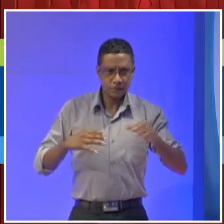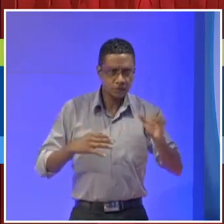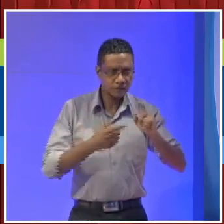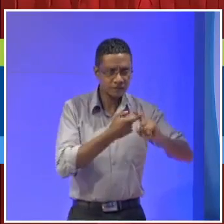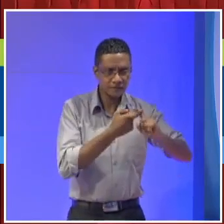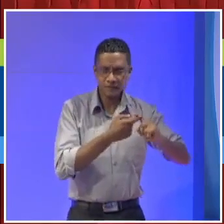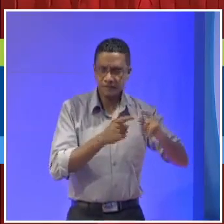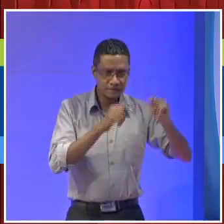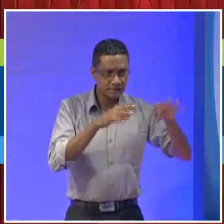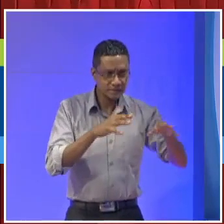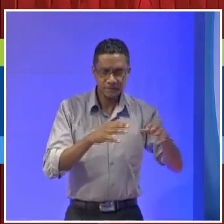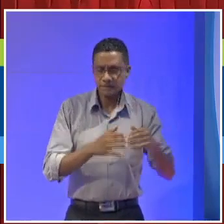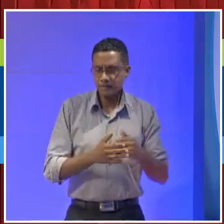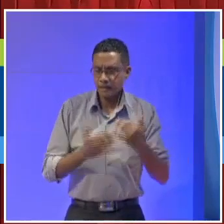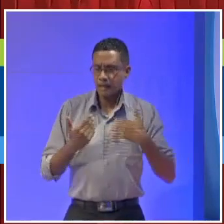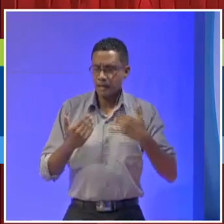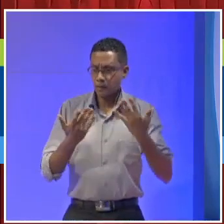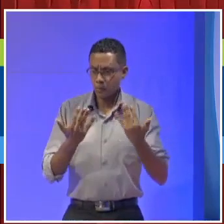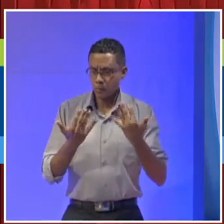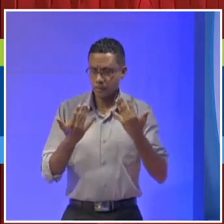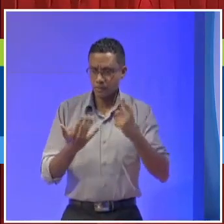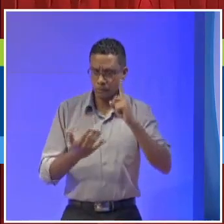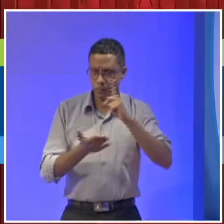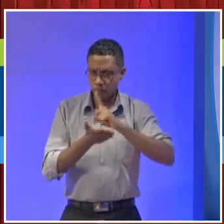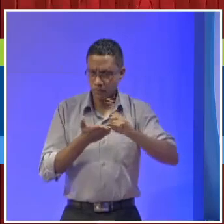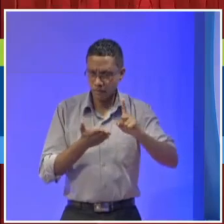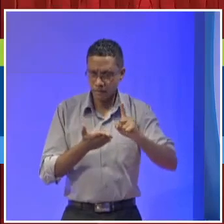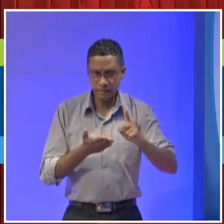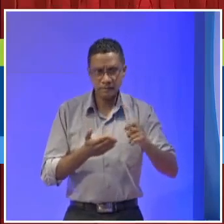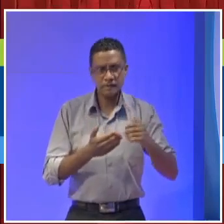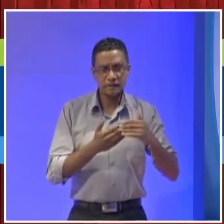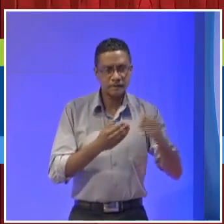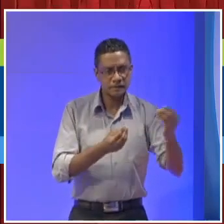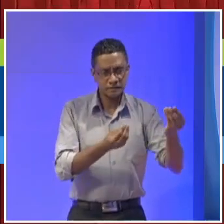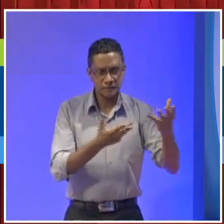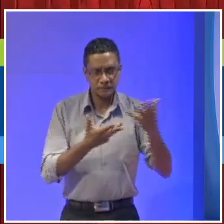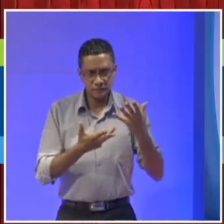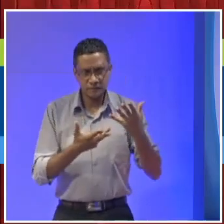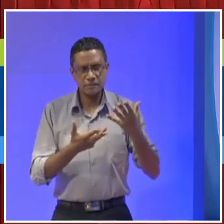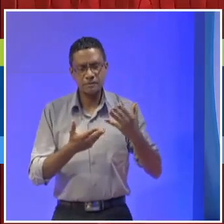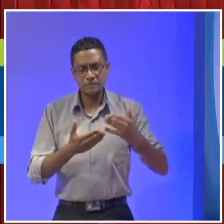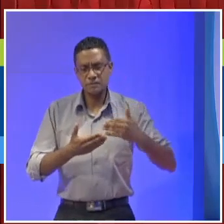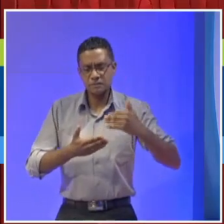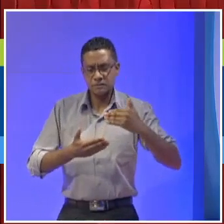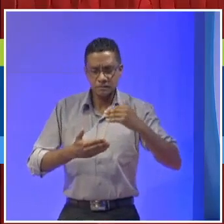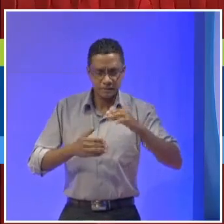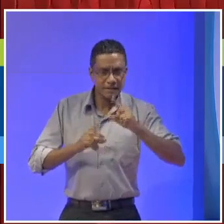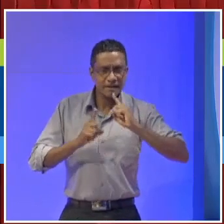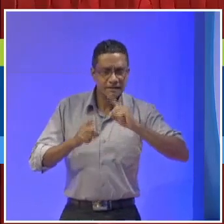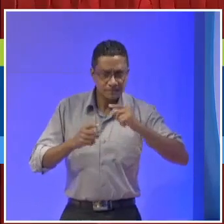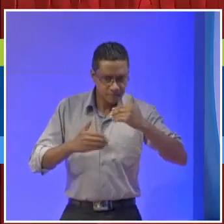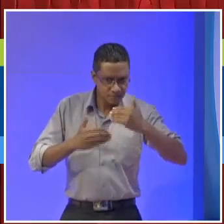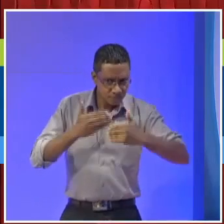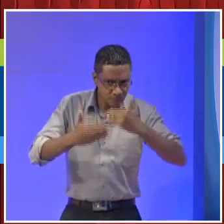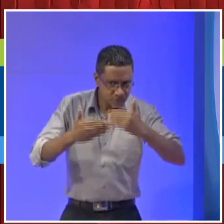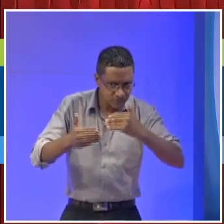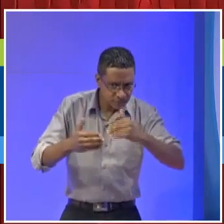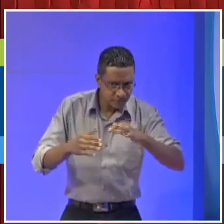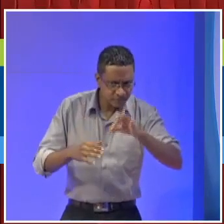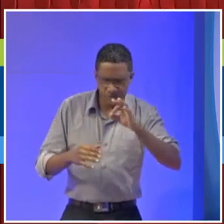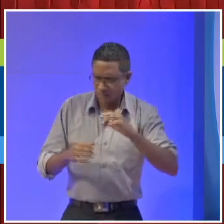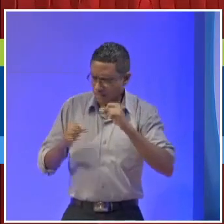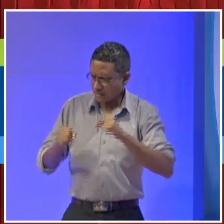sent an email and I was told that the results are still processing. So if we could really get a quantitative idea of how far